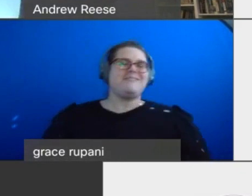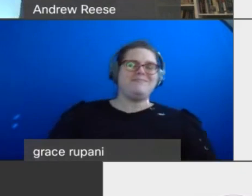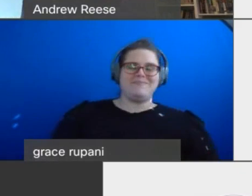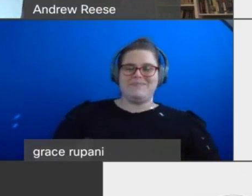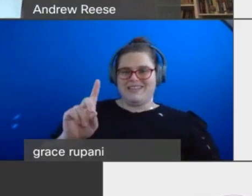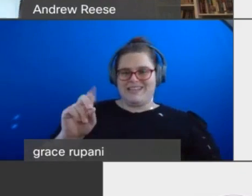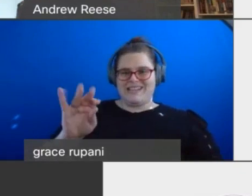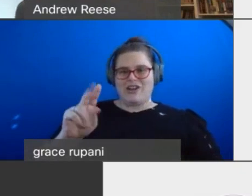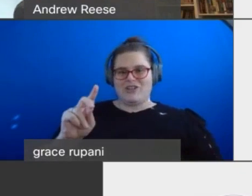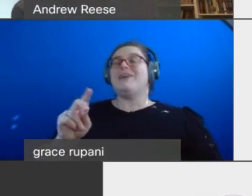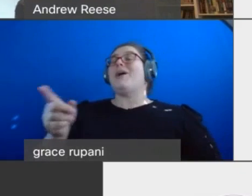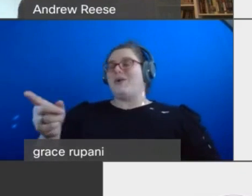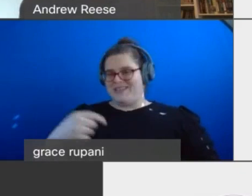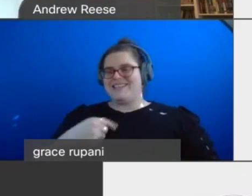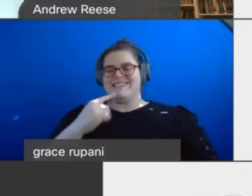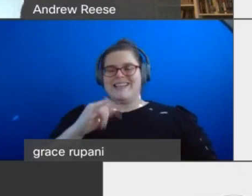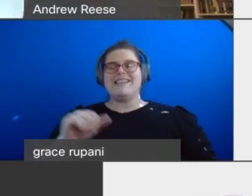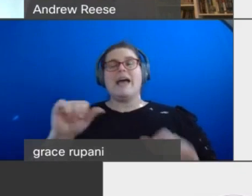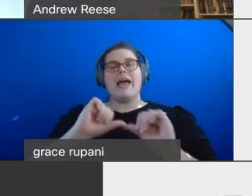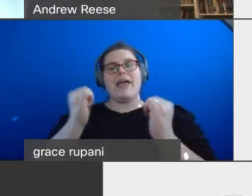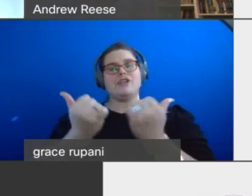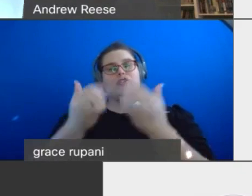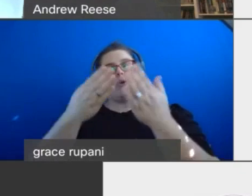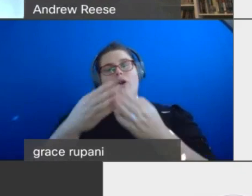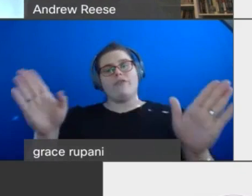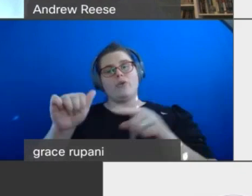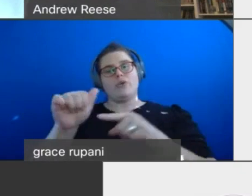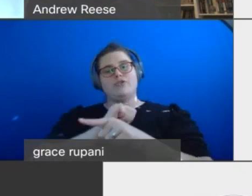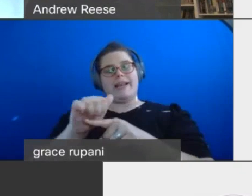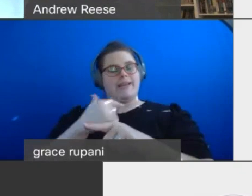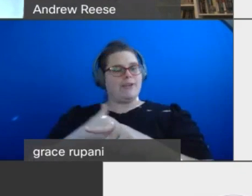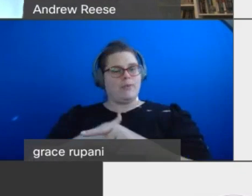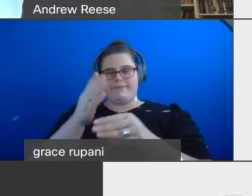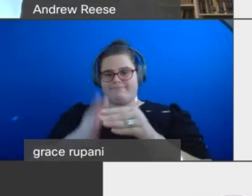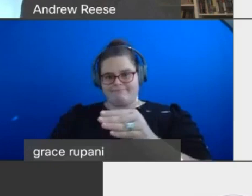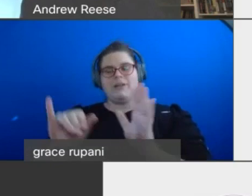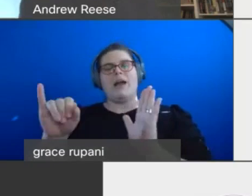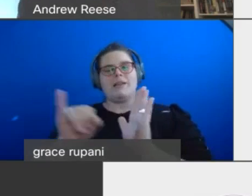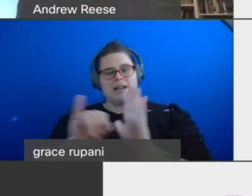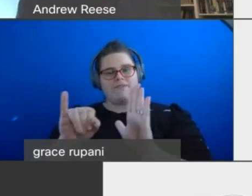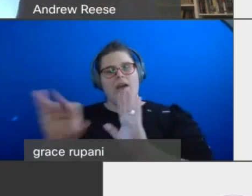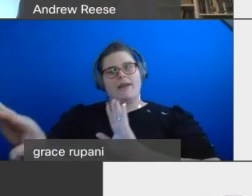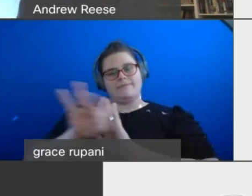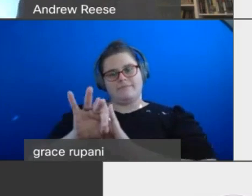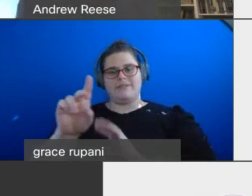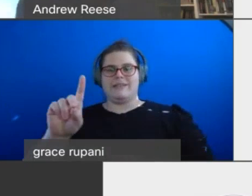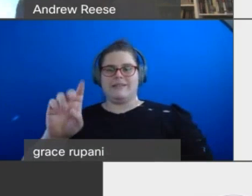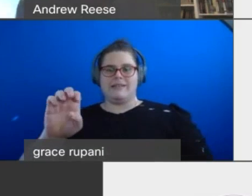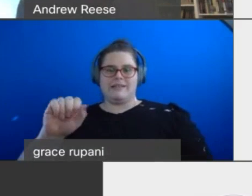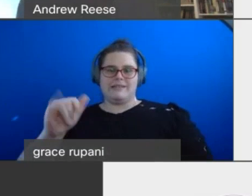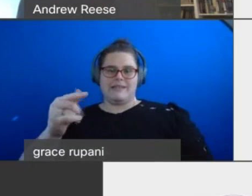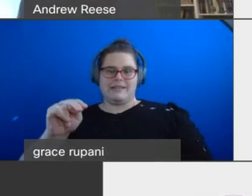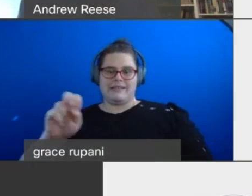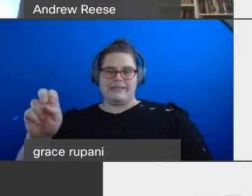We have completed agency overview training and identified the designee awaiting credentials to register for